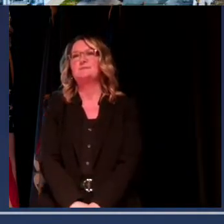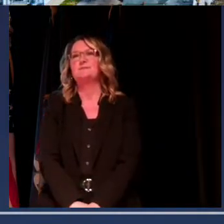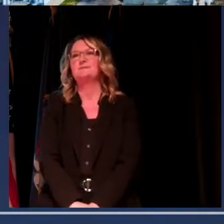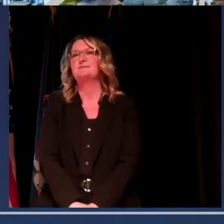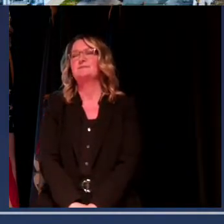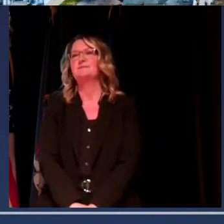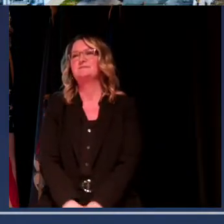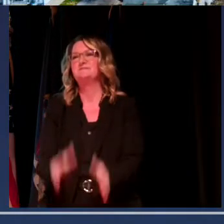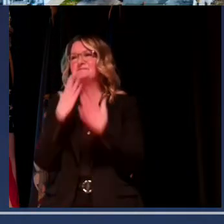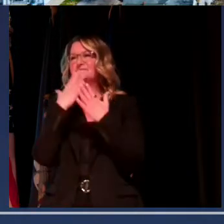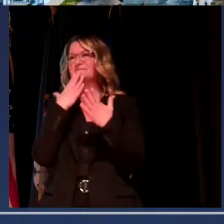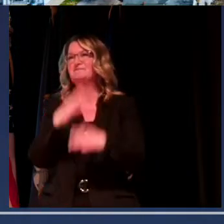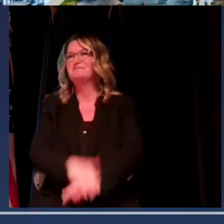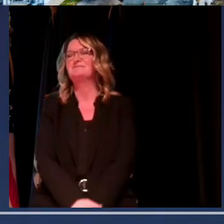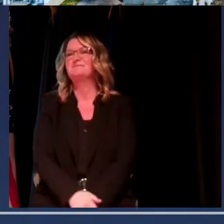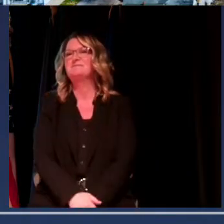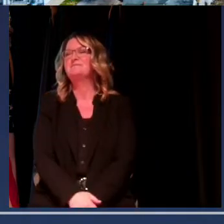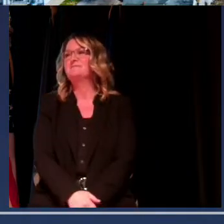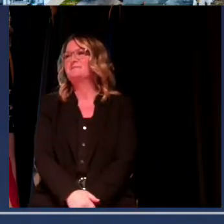Thank you.